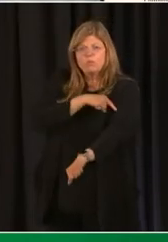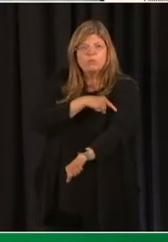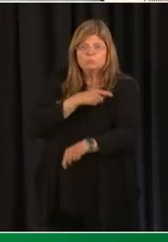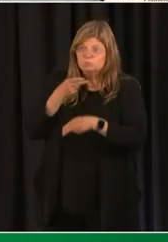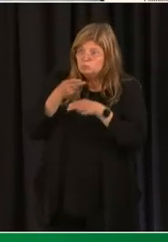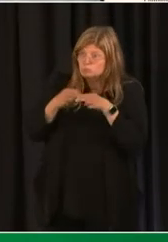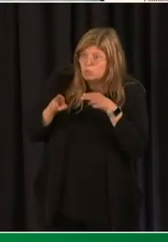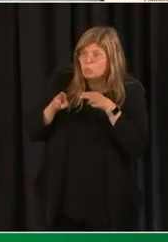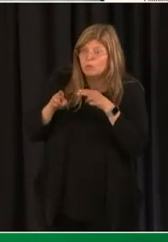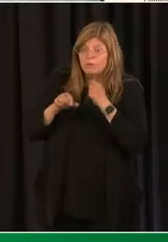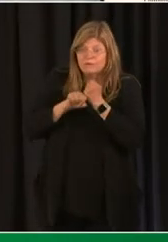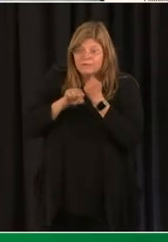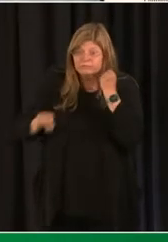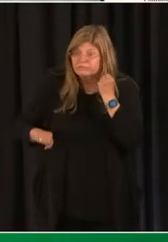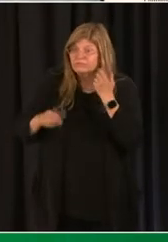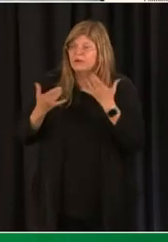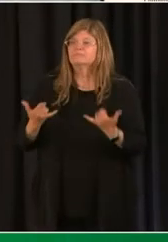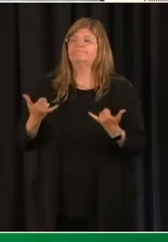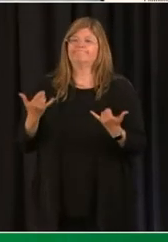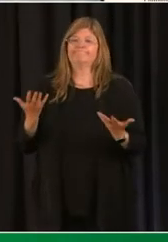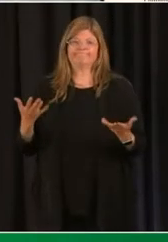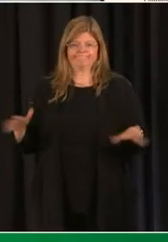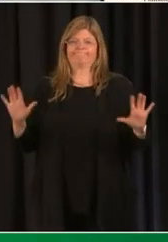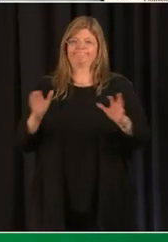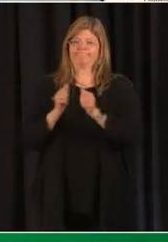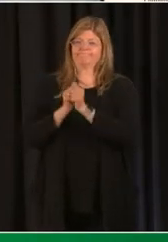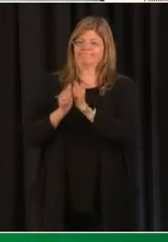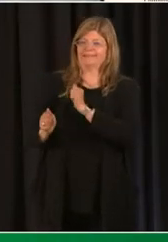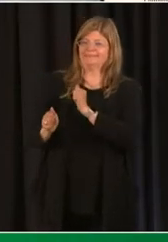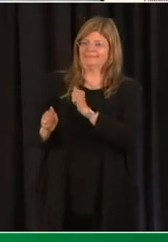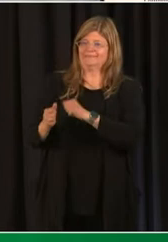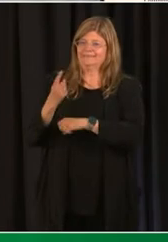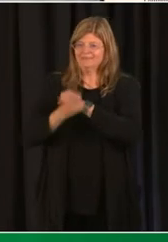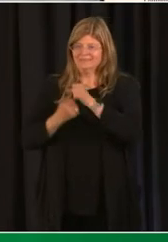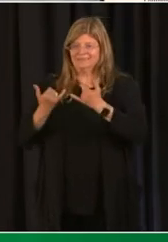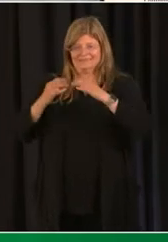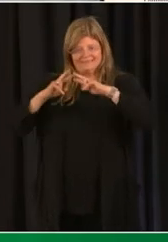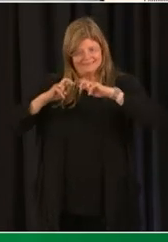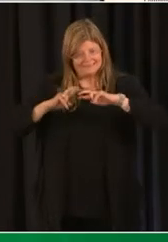last. And so what we did, we said we've got to